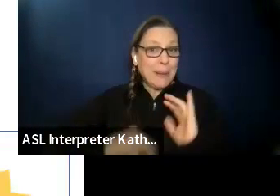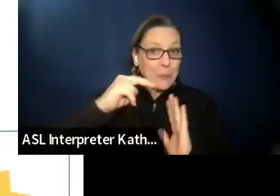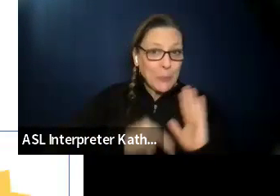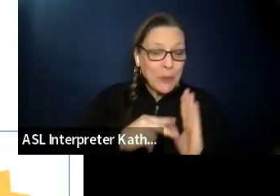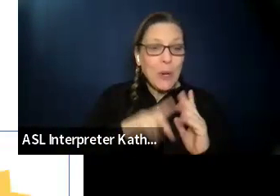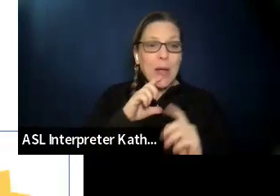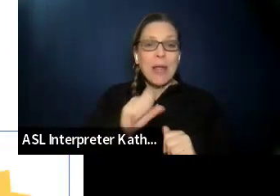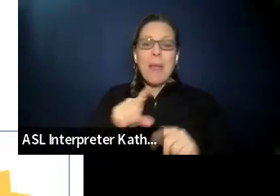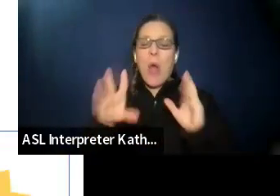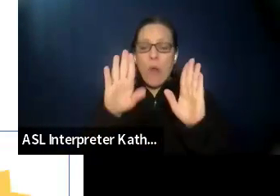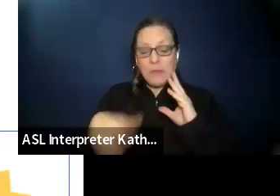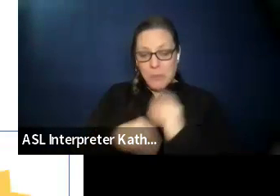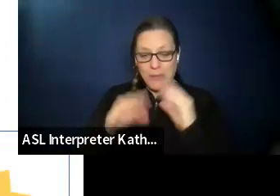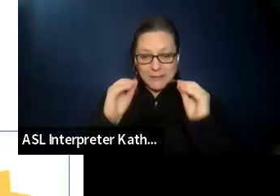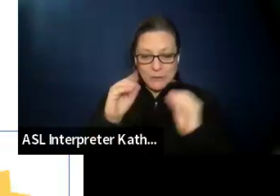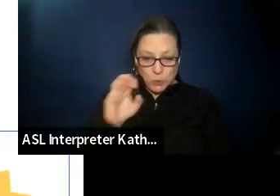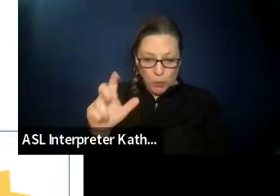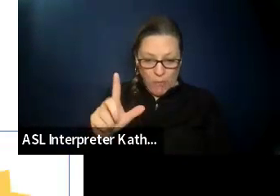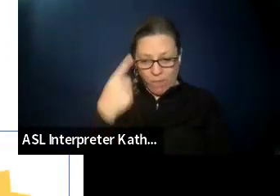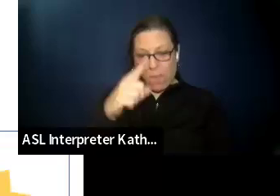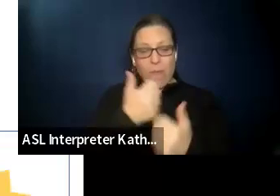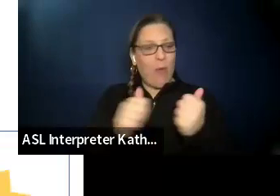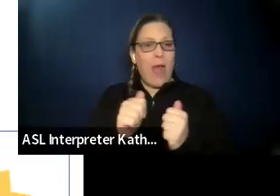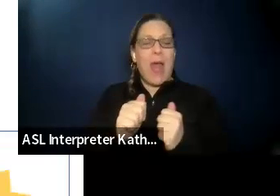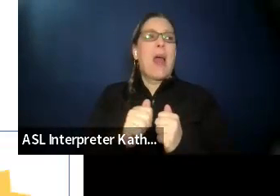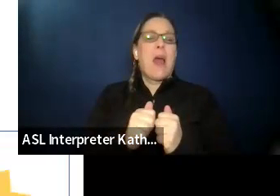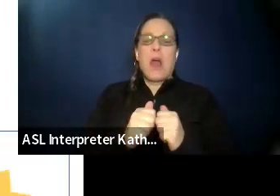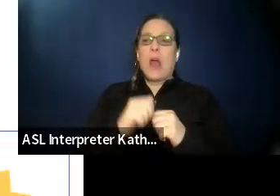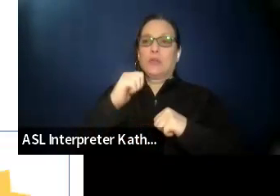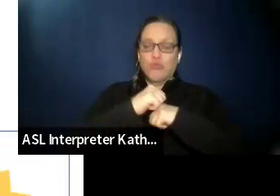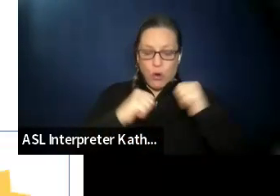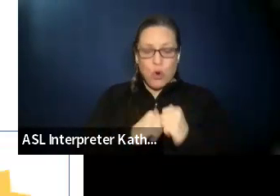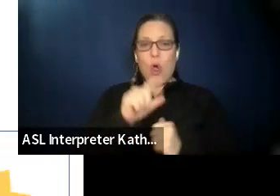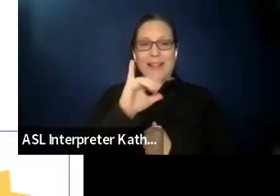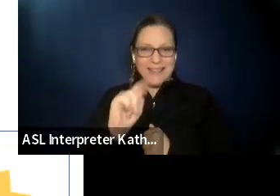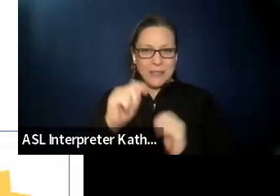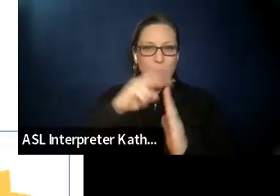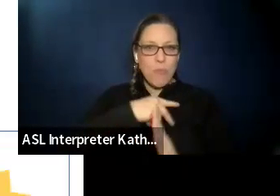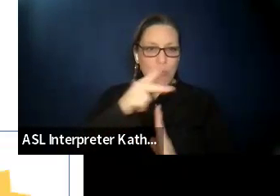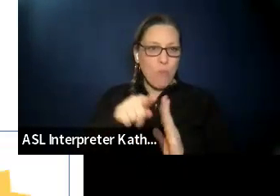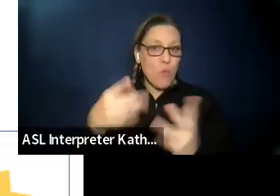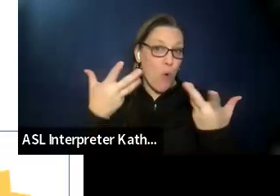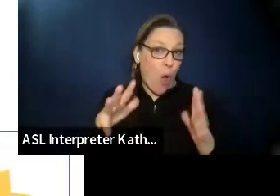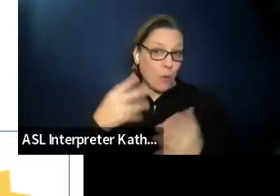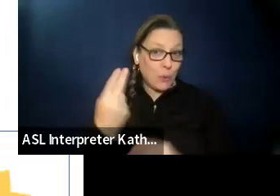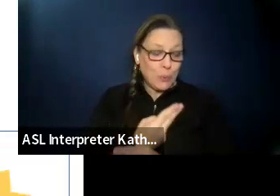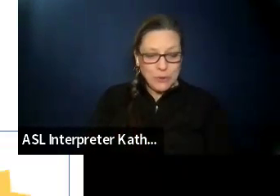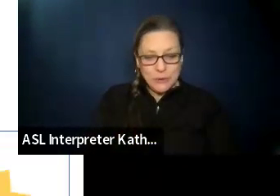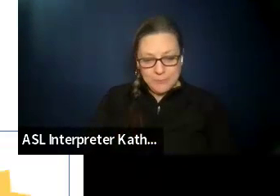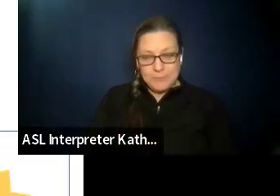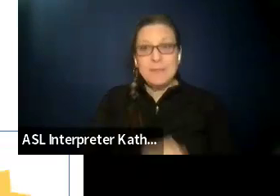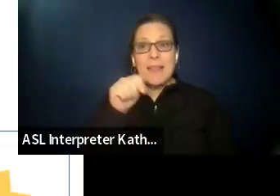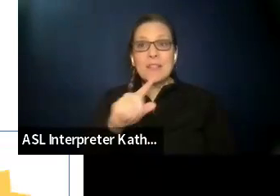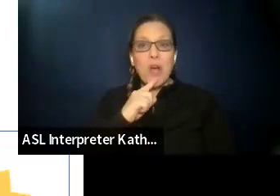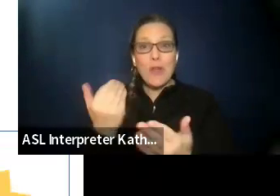be a great supplemental teaching tool to any explicit structured literature program that you're already using. And these